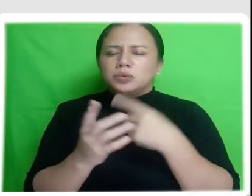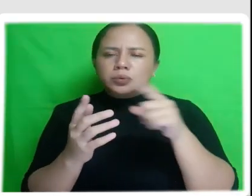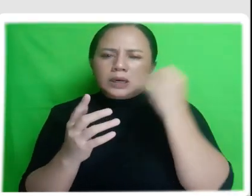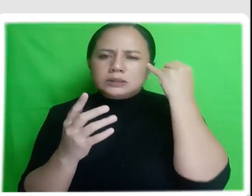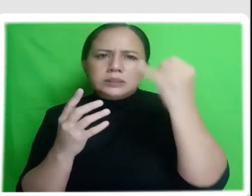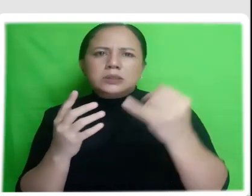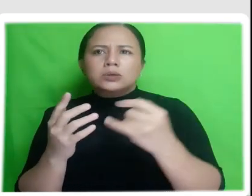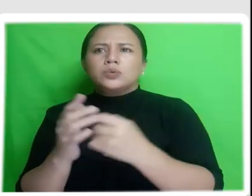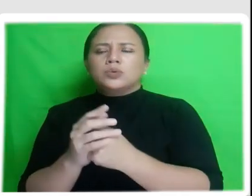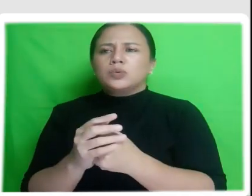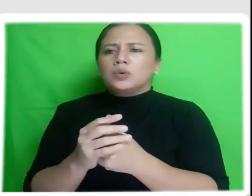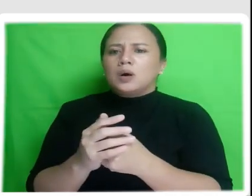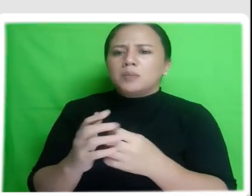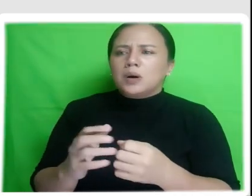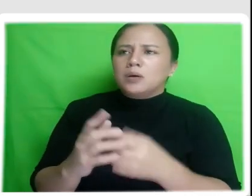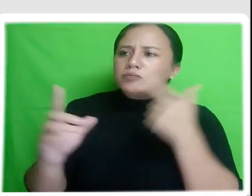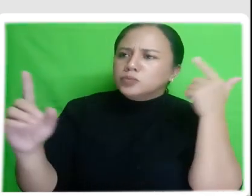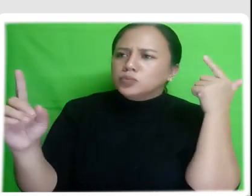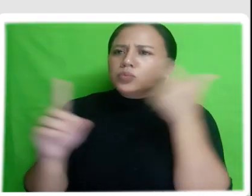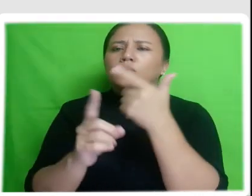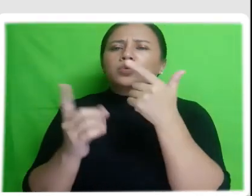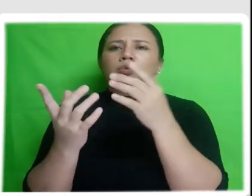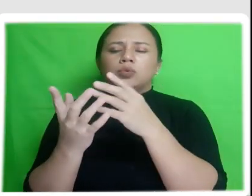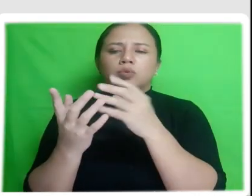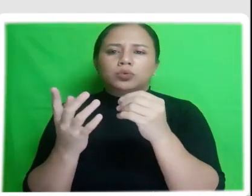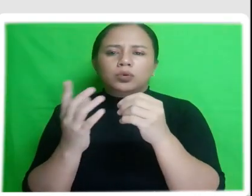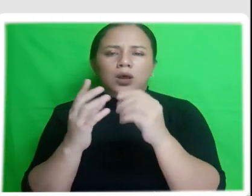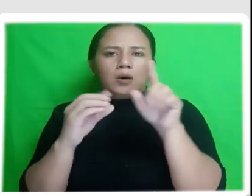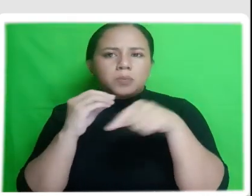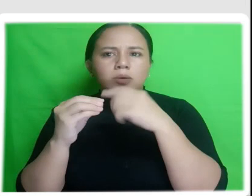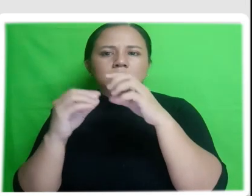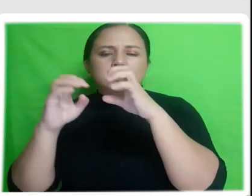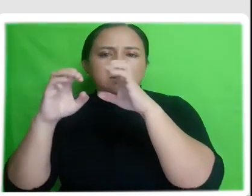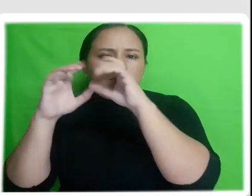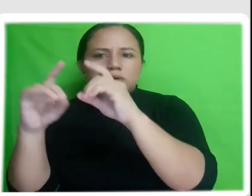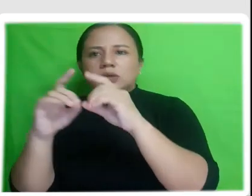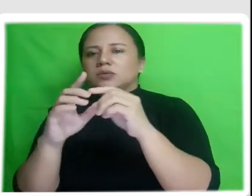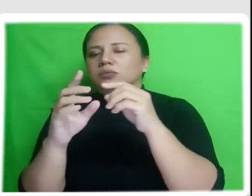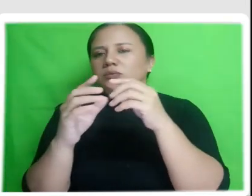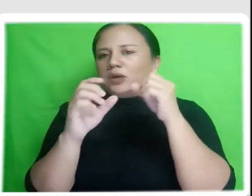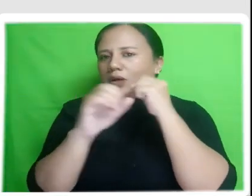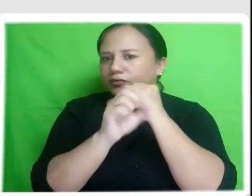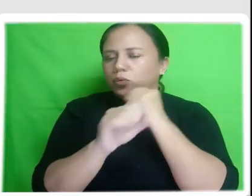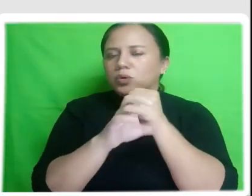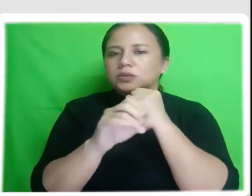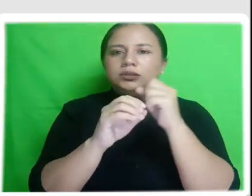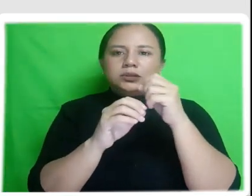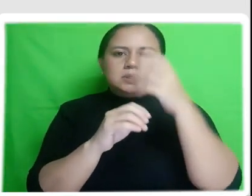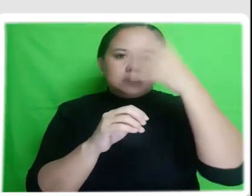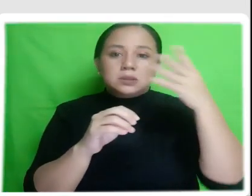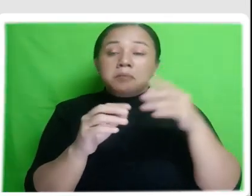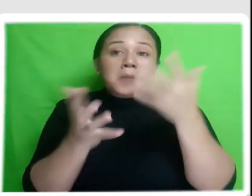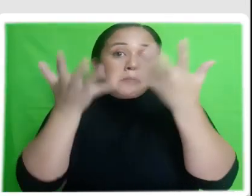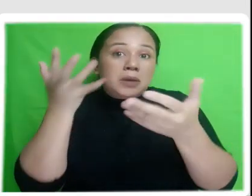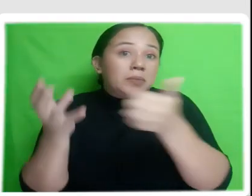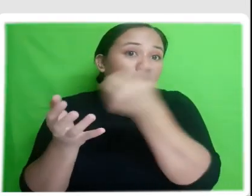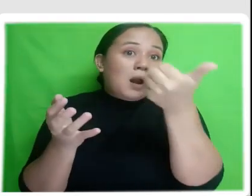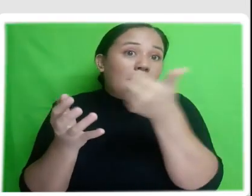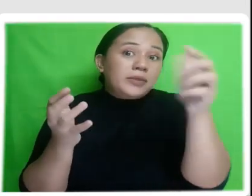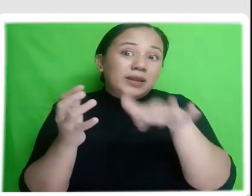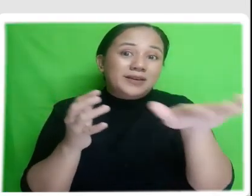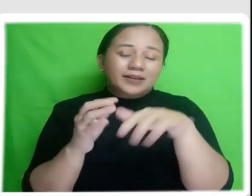aspirations about education, advocacy, citizenship, and possibly other fields. So just